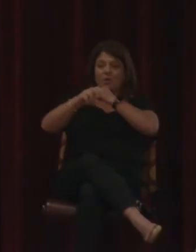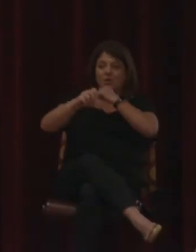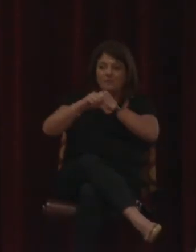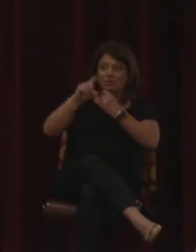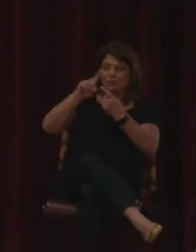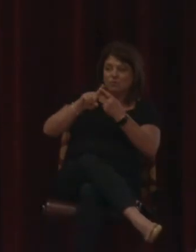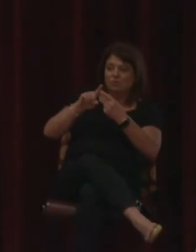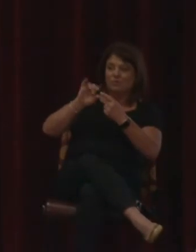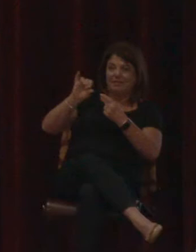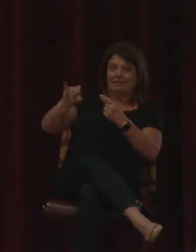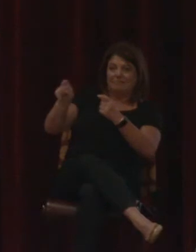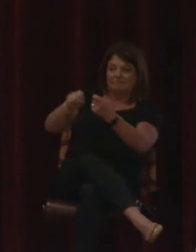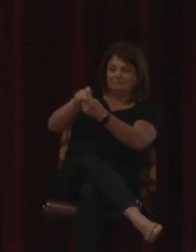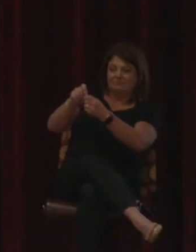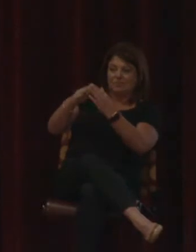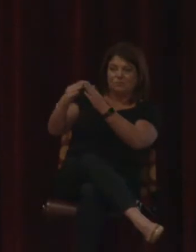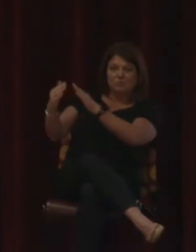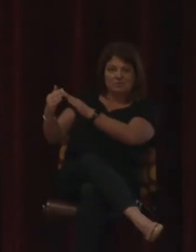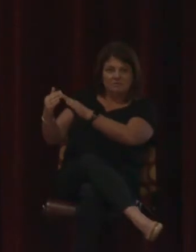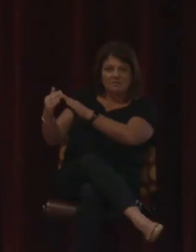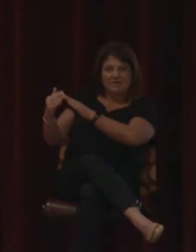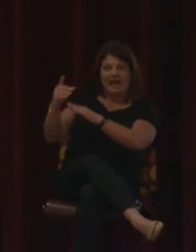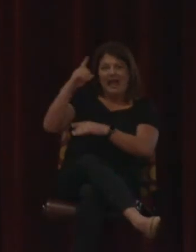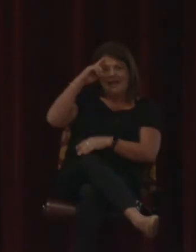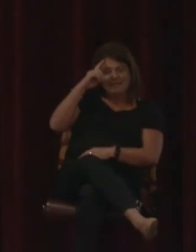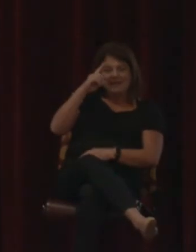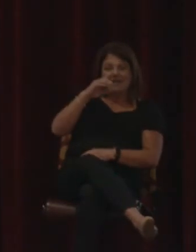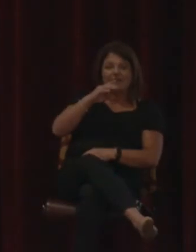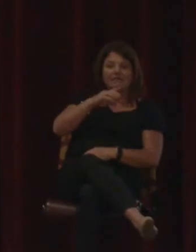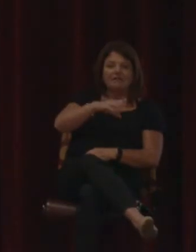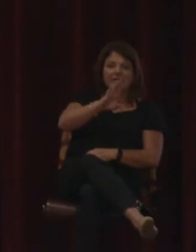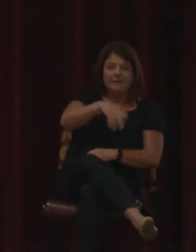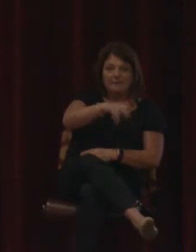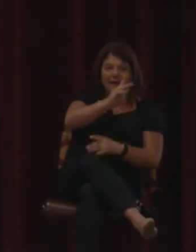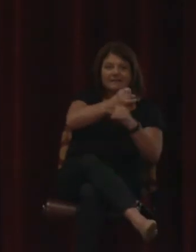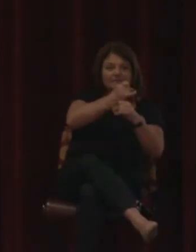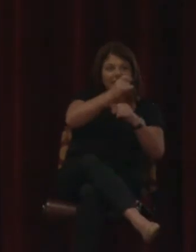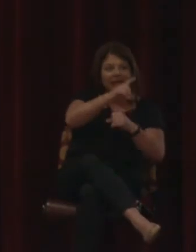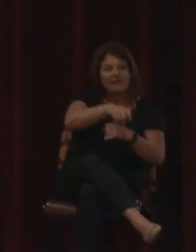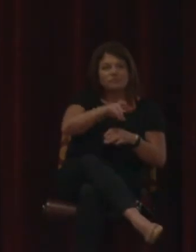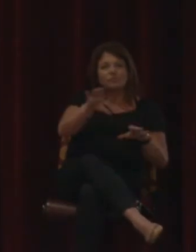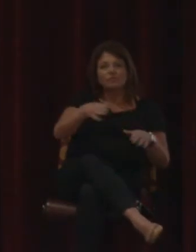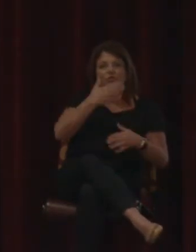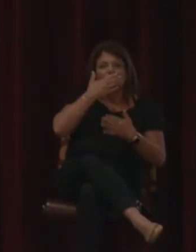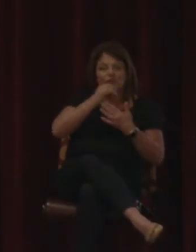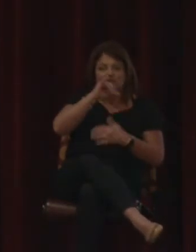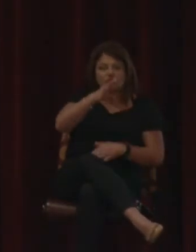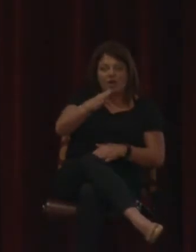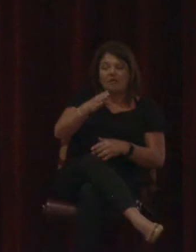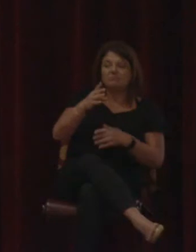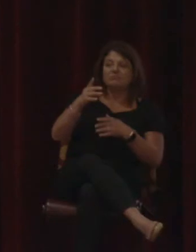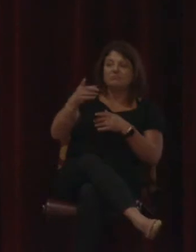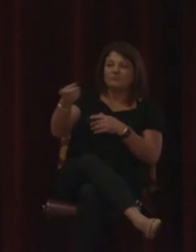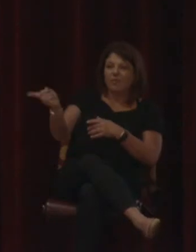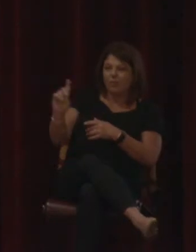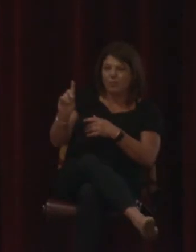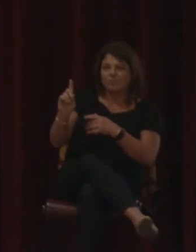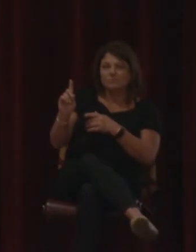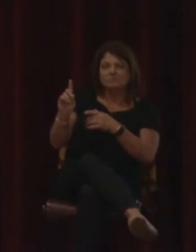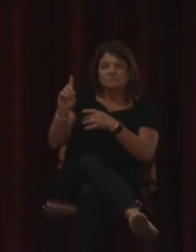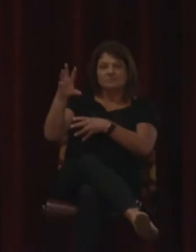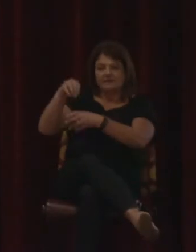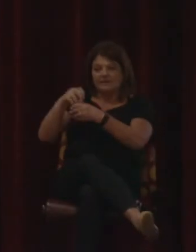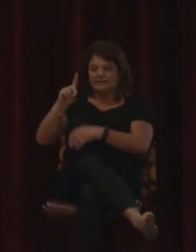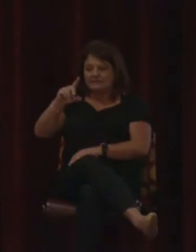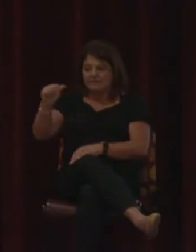community specifically. I think they have to do an excellent job at getting people from the disabled community to serve as